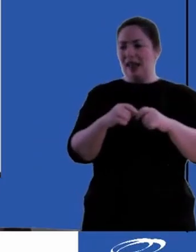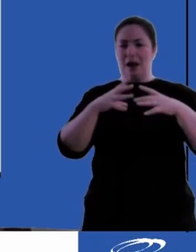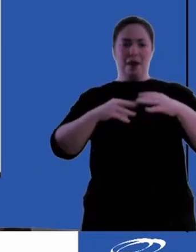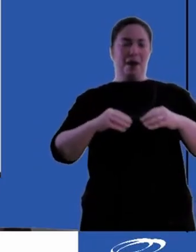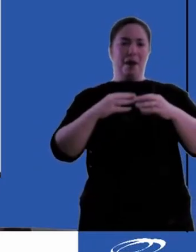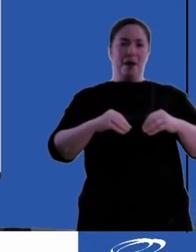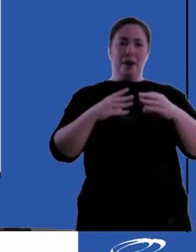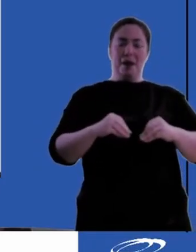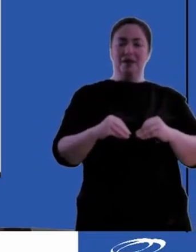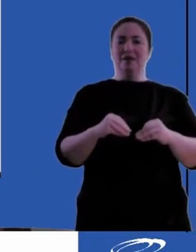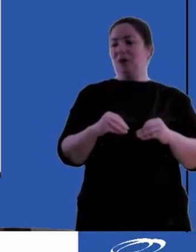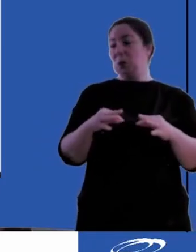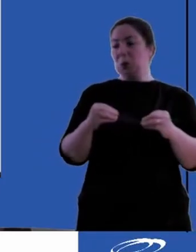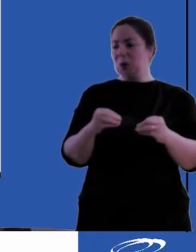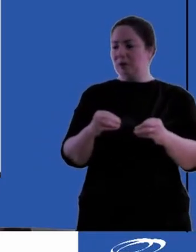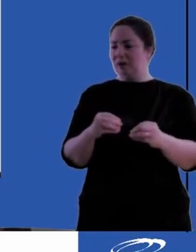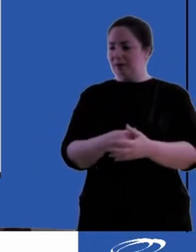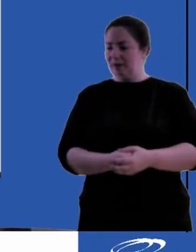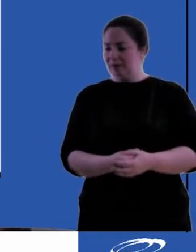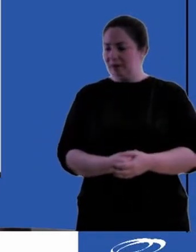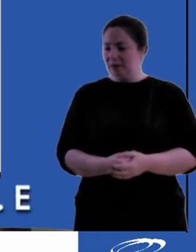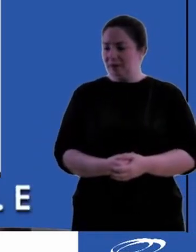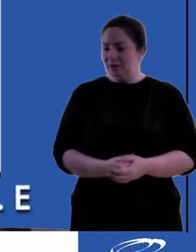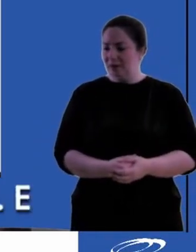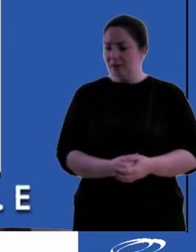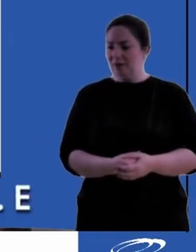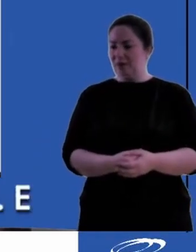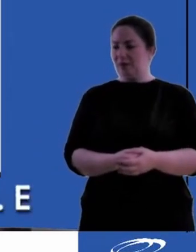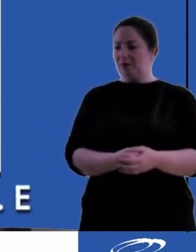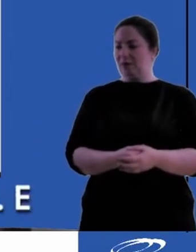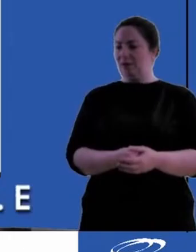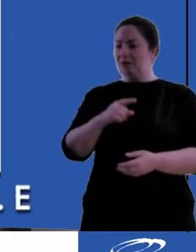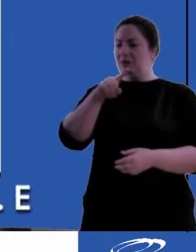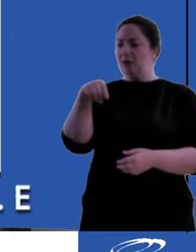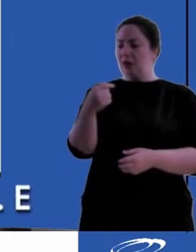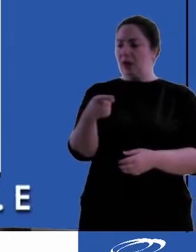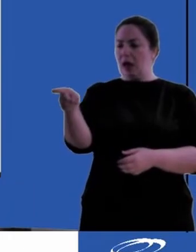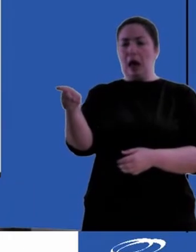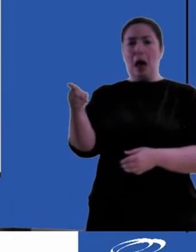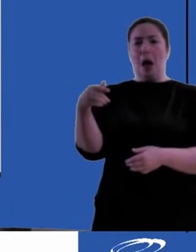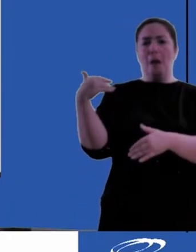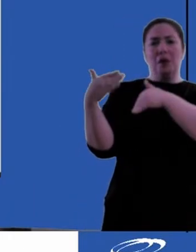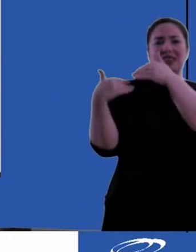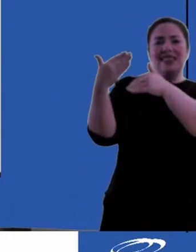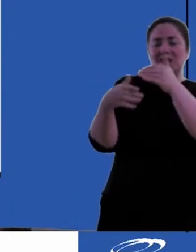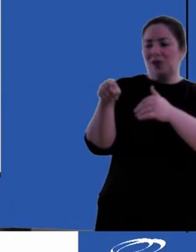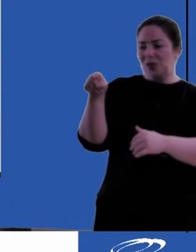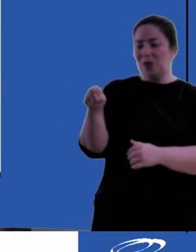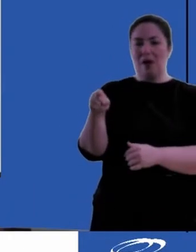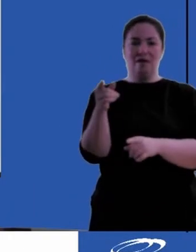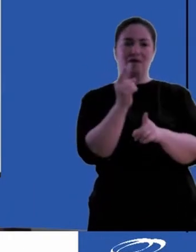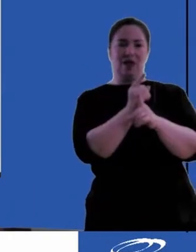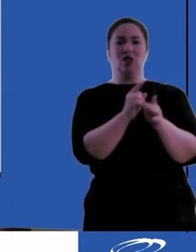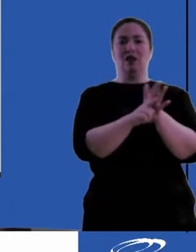do centrifugation step and then semi-quantitative plating. And we did a large study of hip and